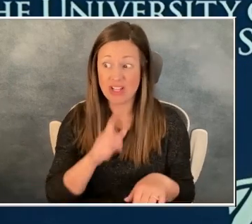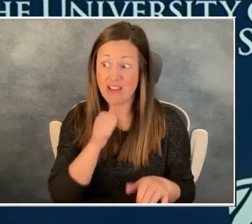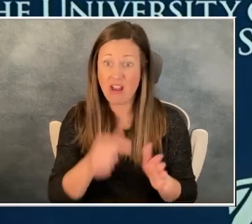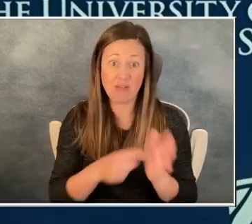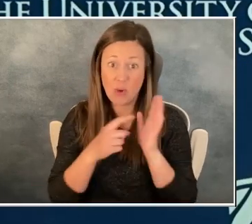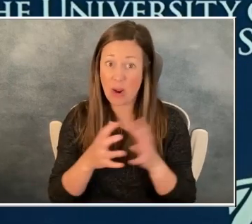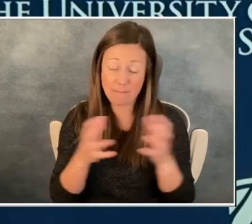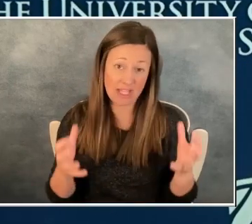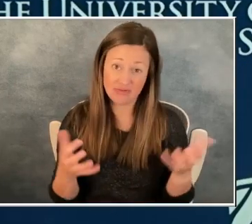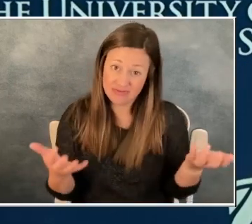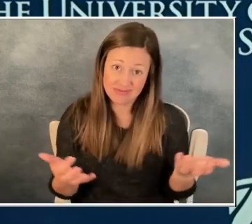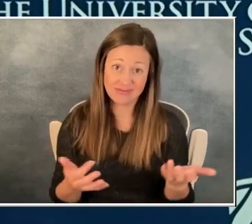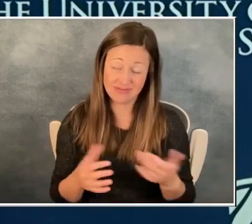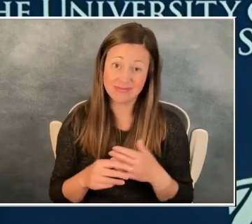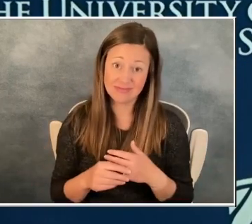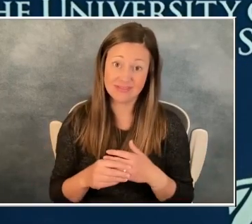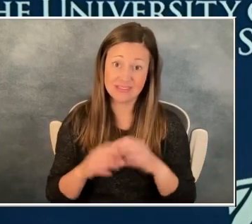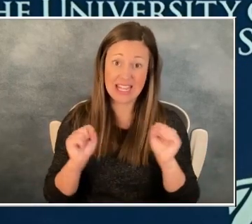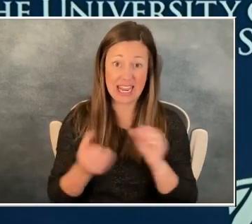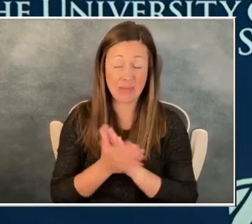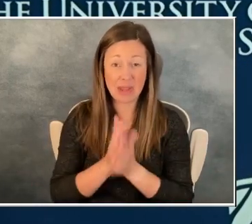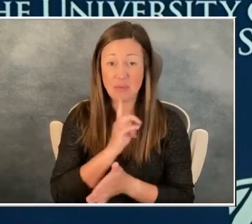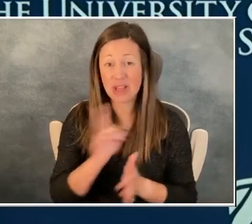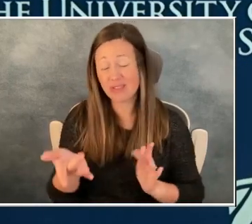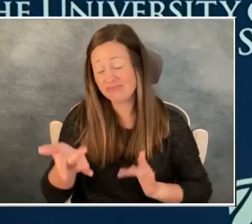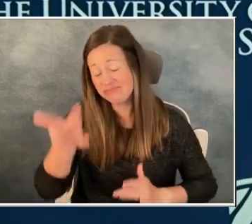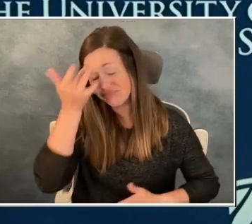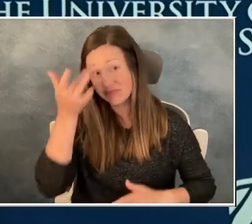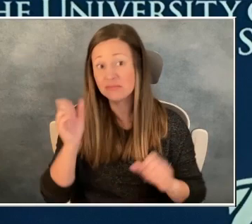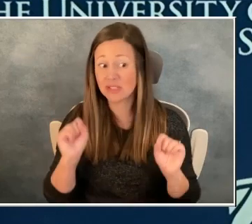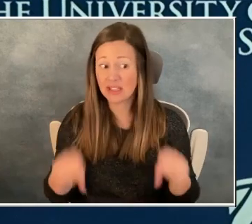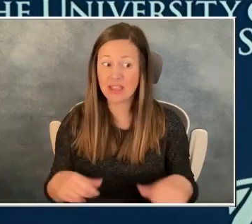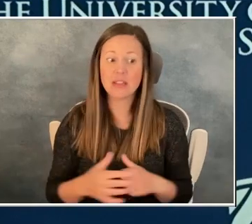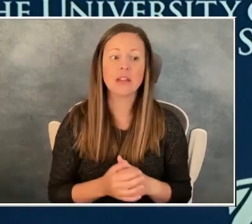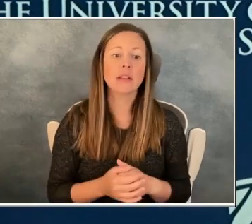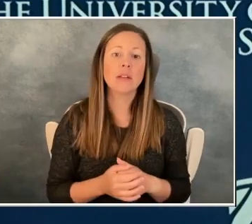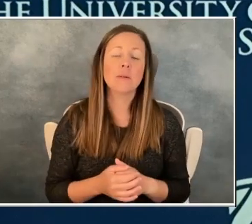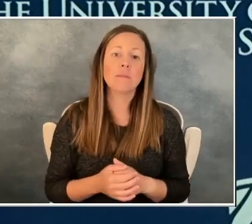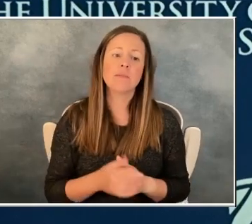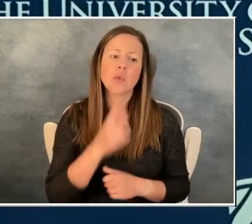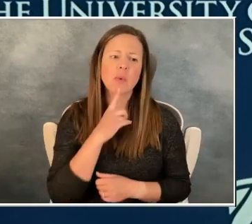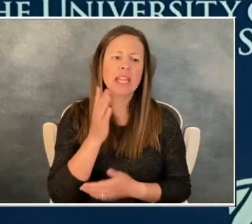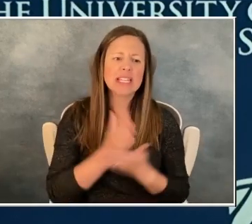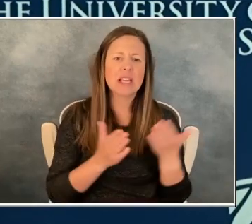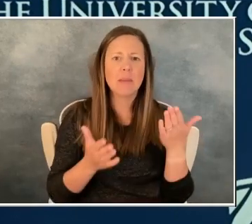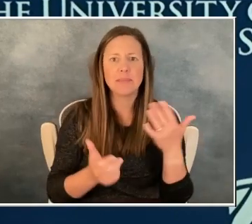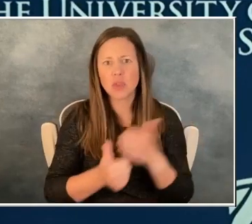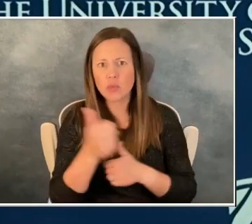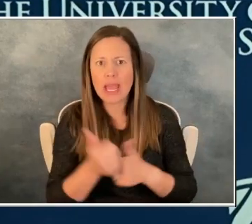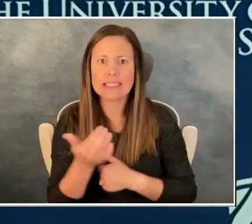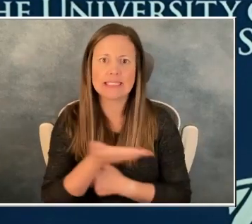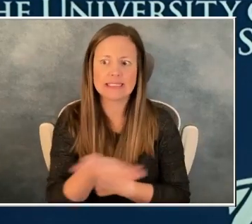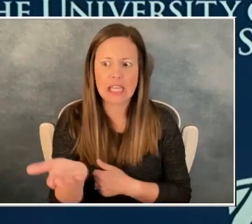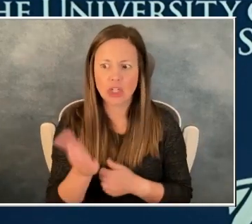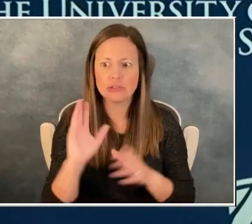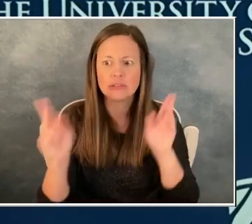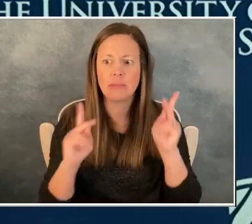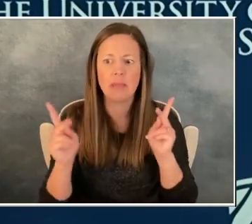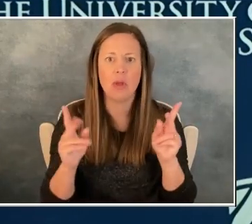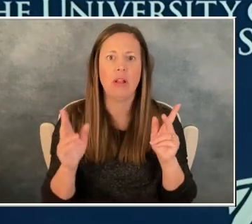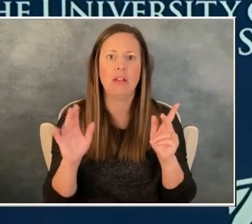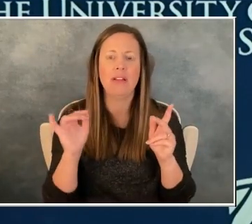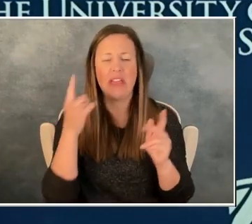So there are some threats that are there in plain sight, and people just kind of take it for granted that nobody would ever do that.